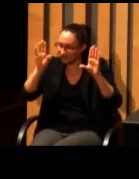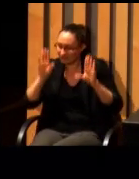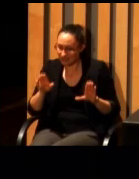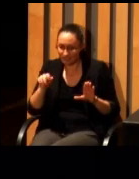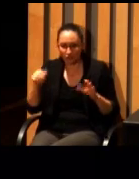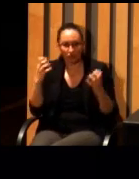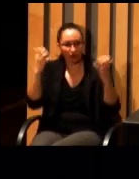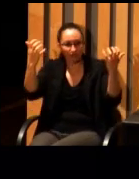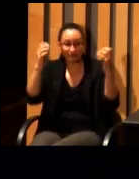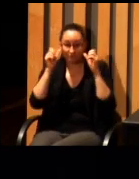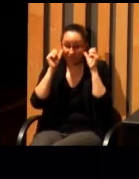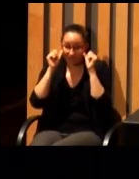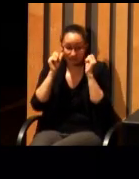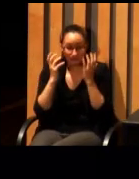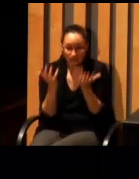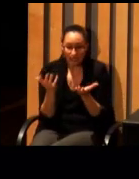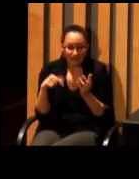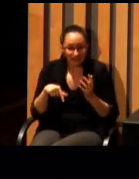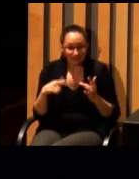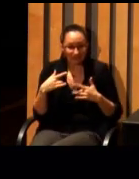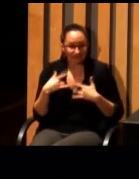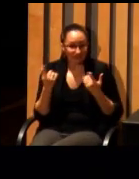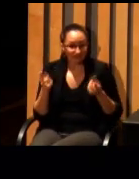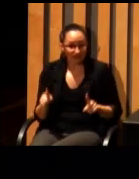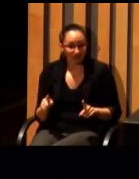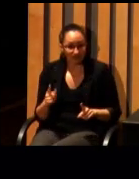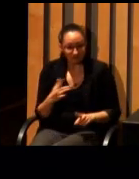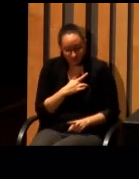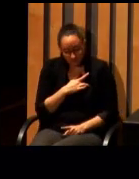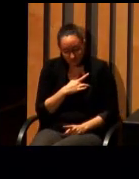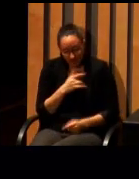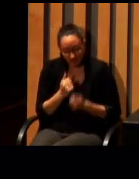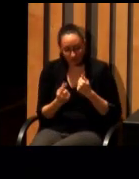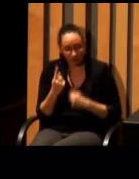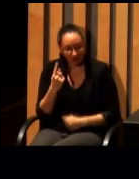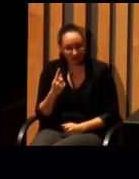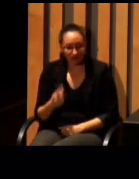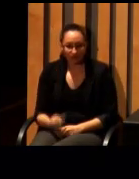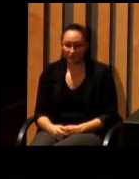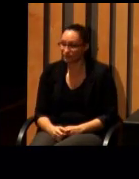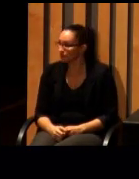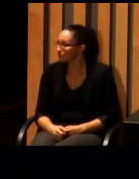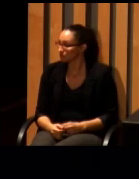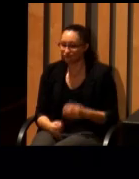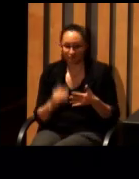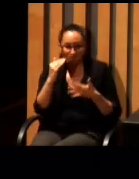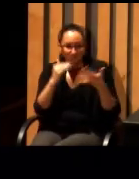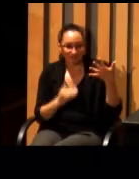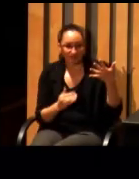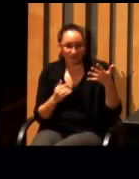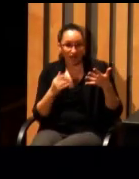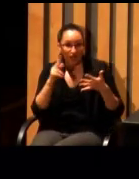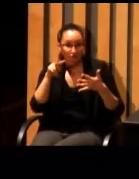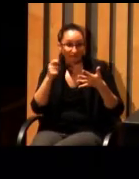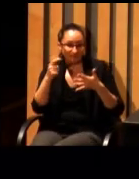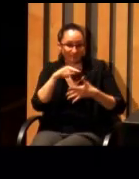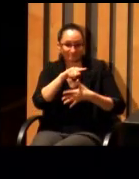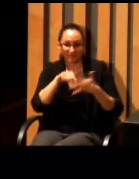audience, amazing. This is an event that really, I think, touches us all. So here's just a quick list. I'll read fast,